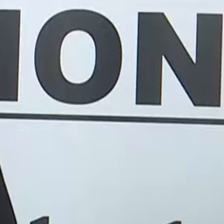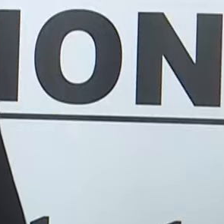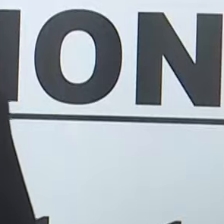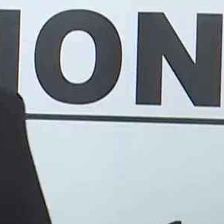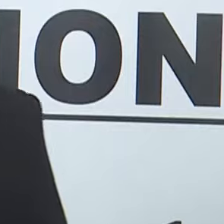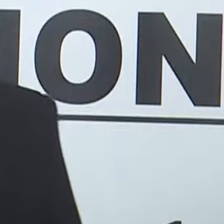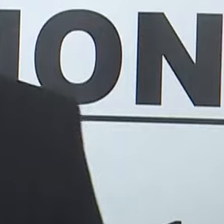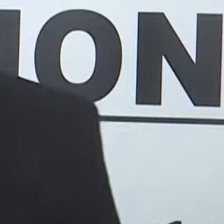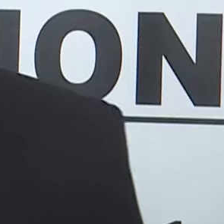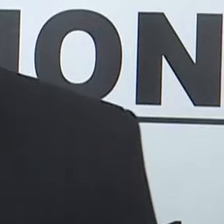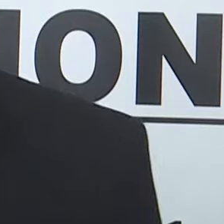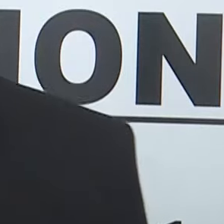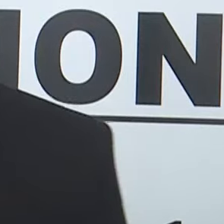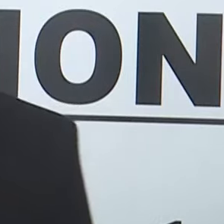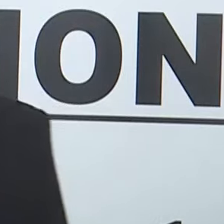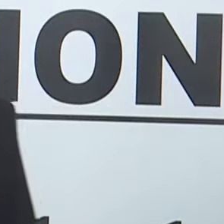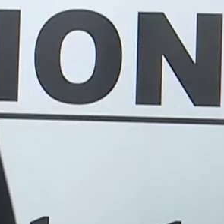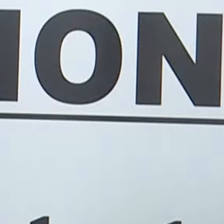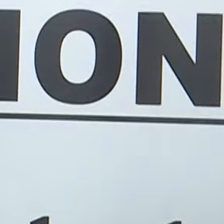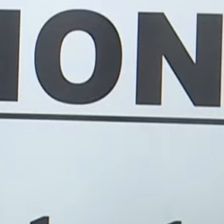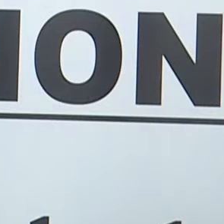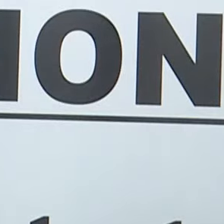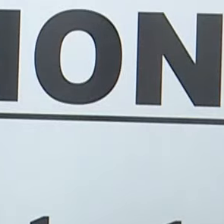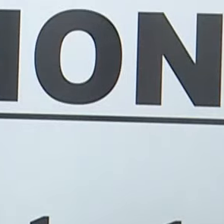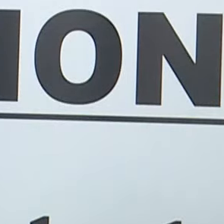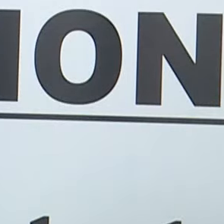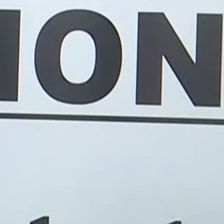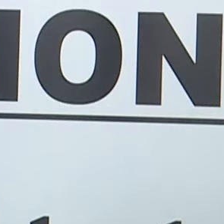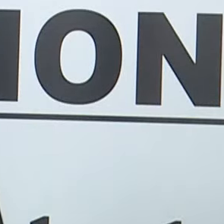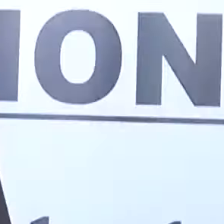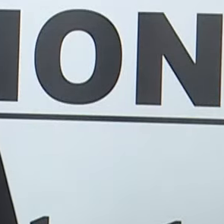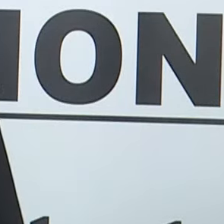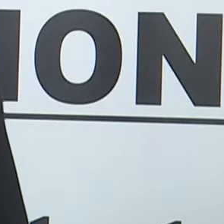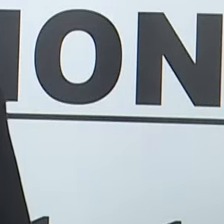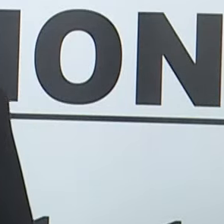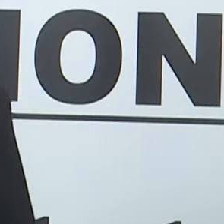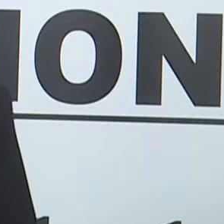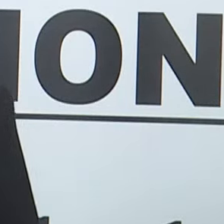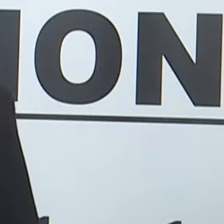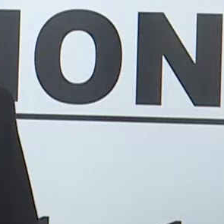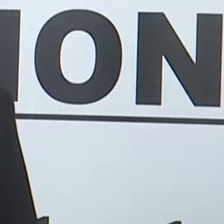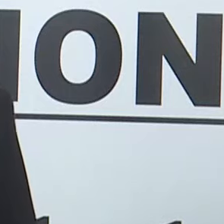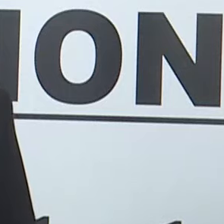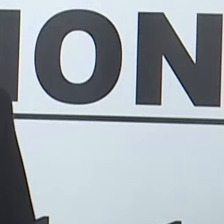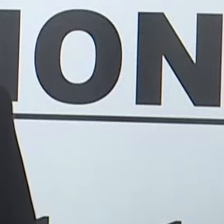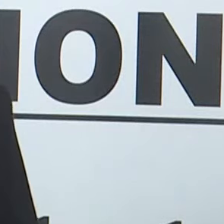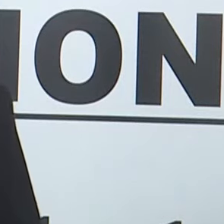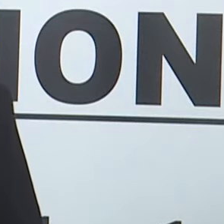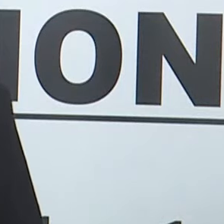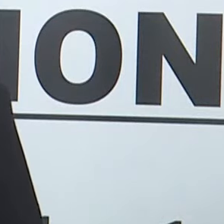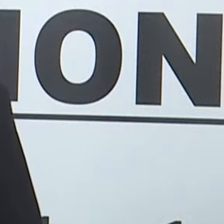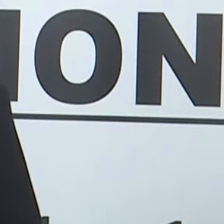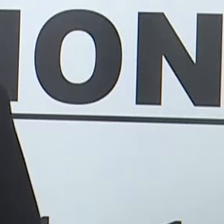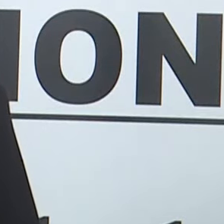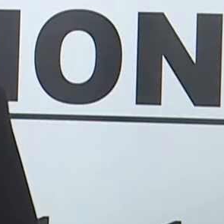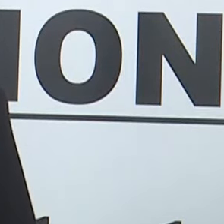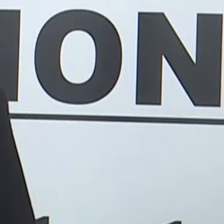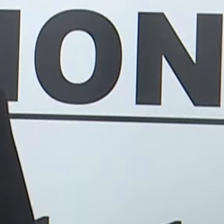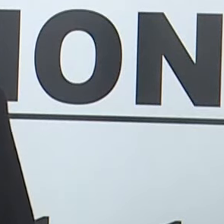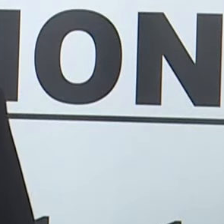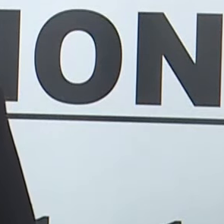The National Ecosystem Assessment will provide Zambia with an up-to-date, comprehensive and